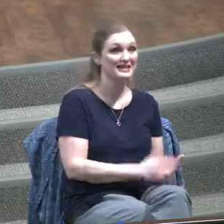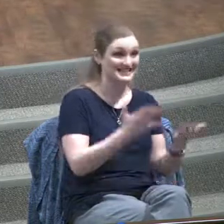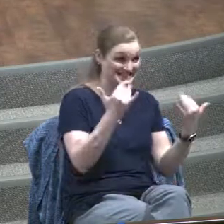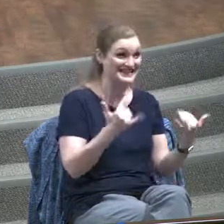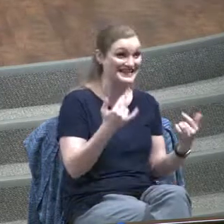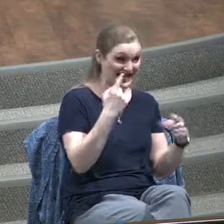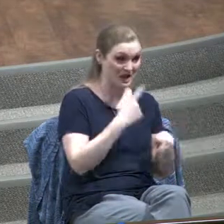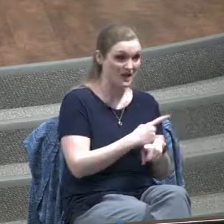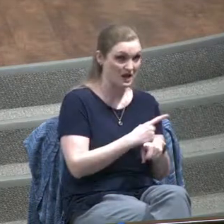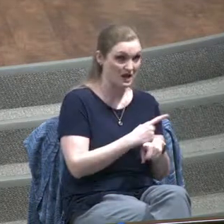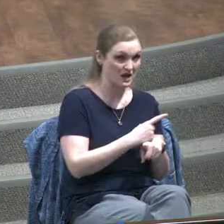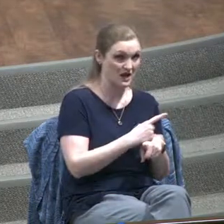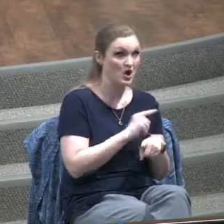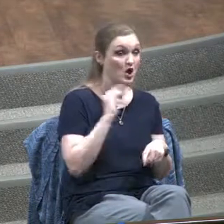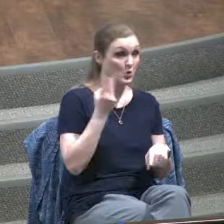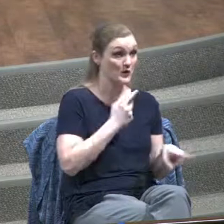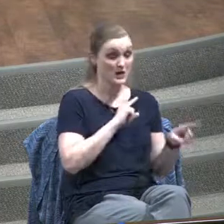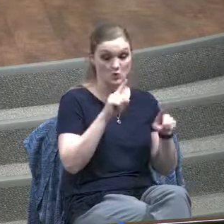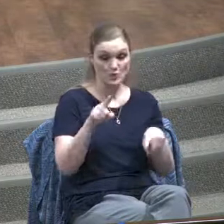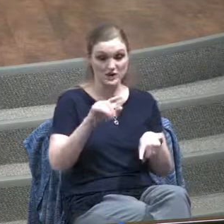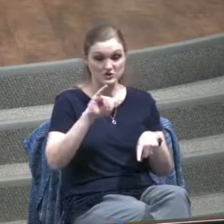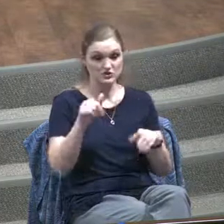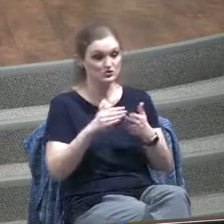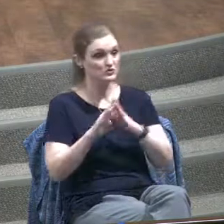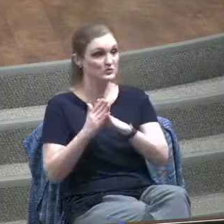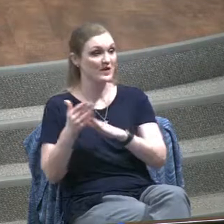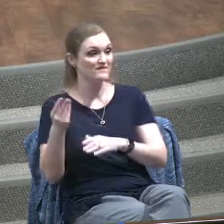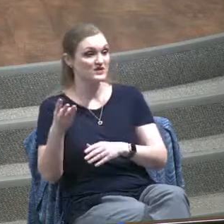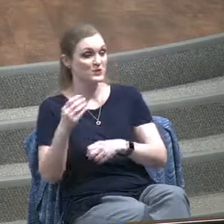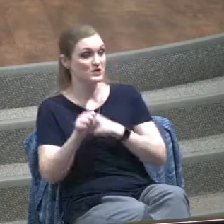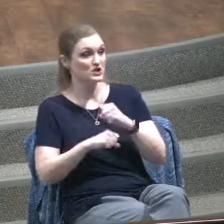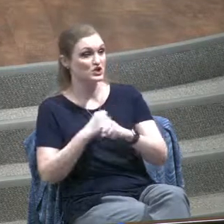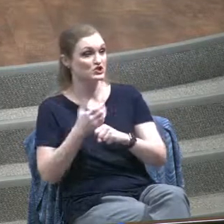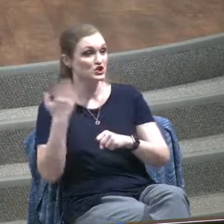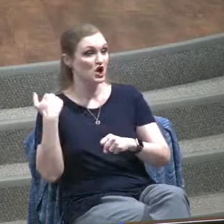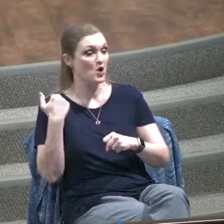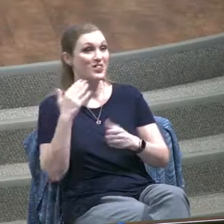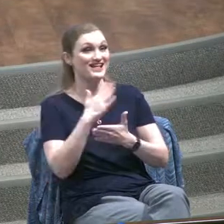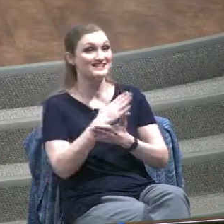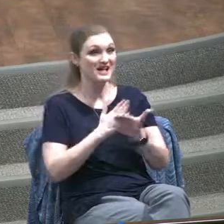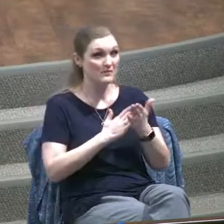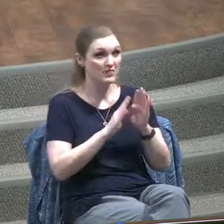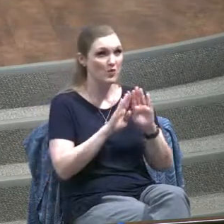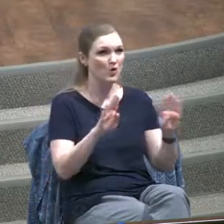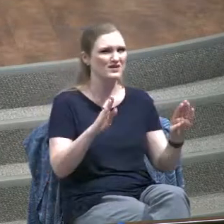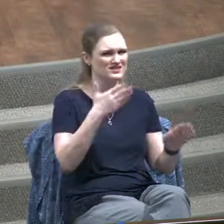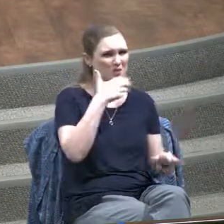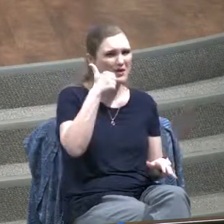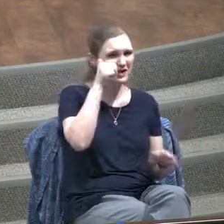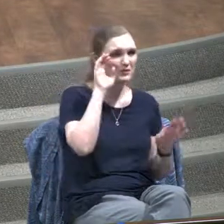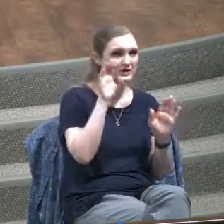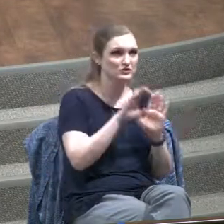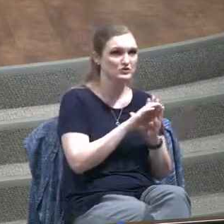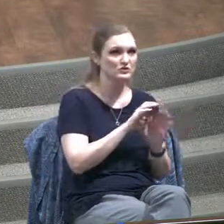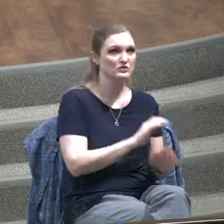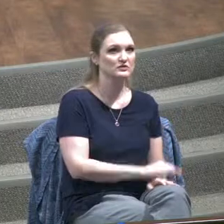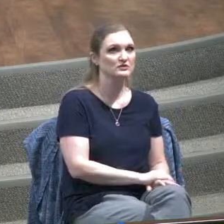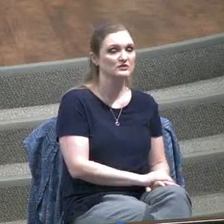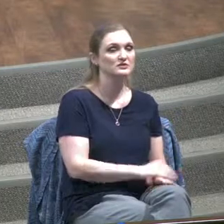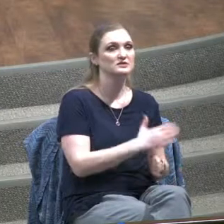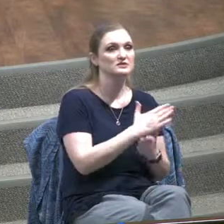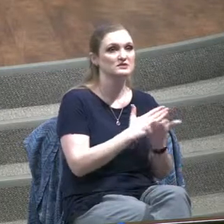today. We had the pleasure of going to Jerusalem a couple years ago. Here's some of the walls. Maybe this is a better picture. Here's some